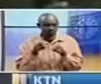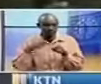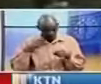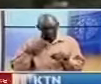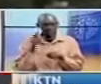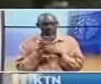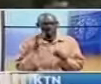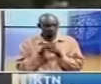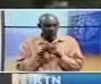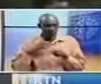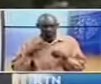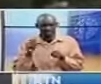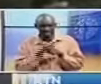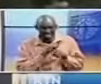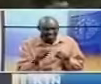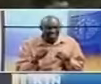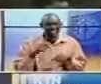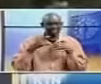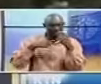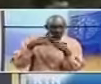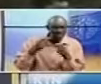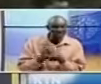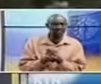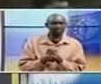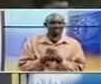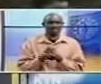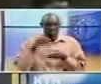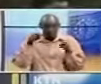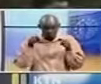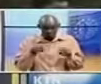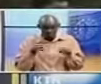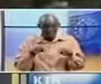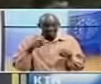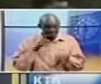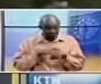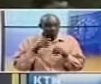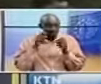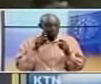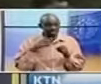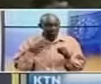spend a lot of money on training, development, and today, as you are